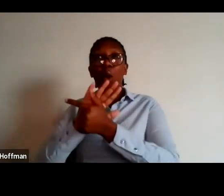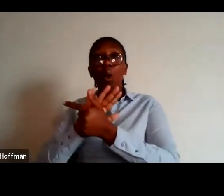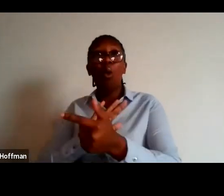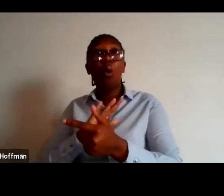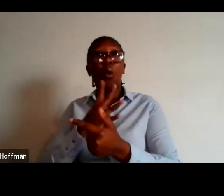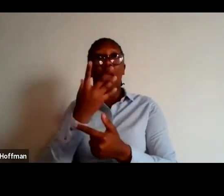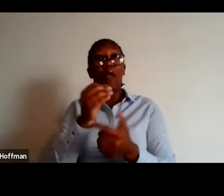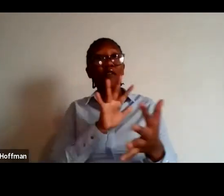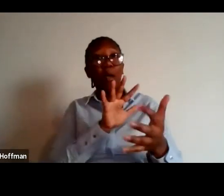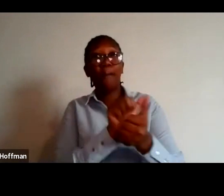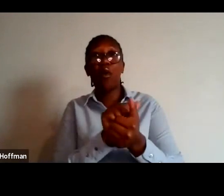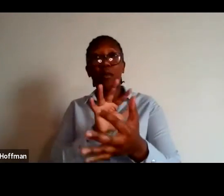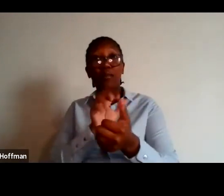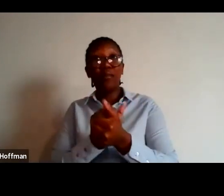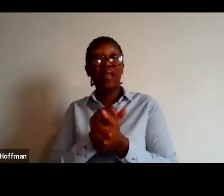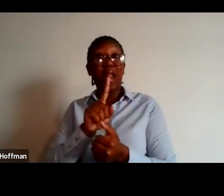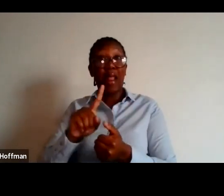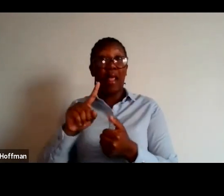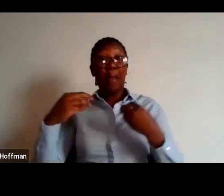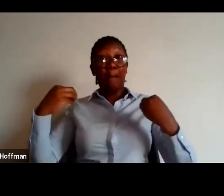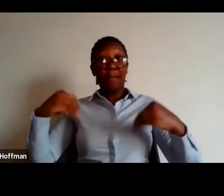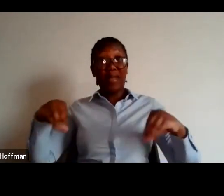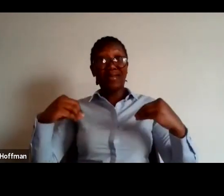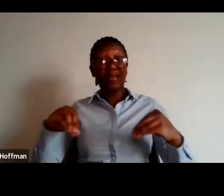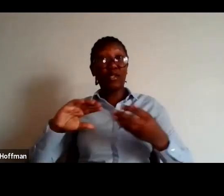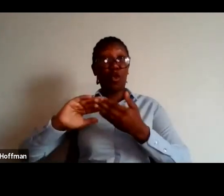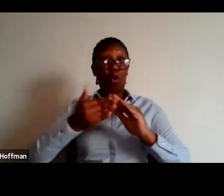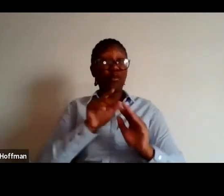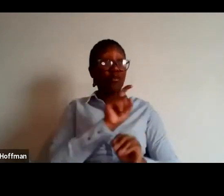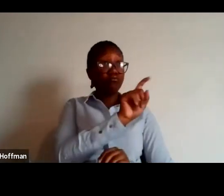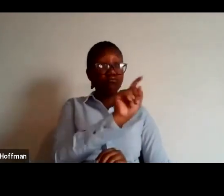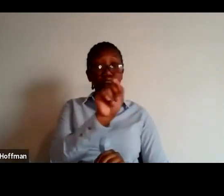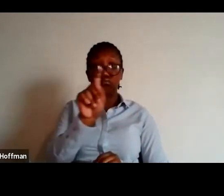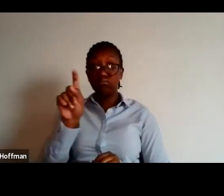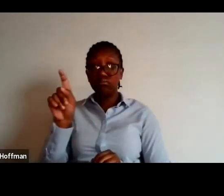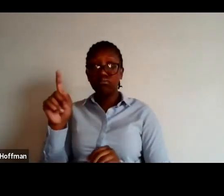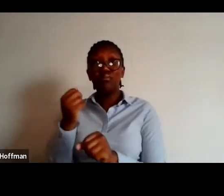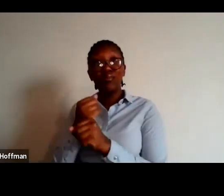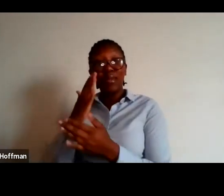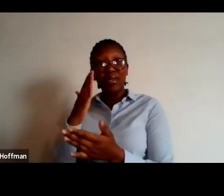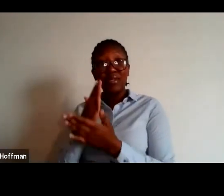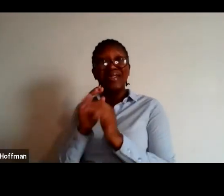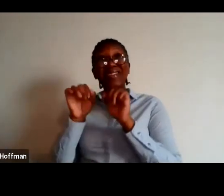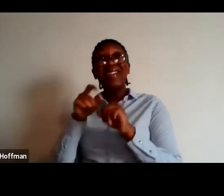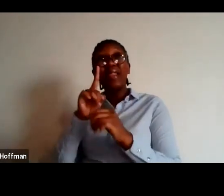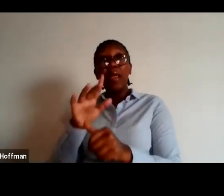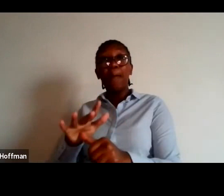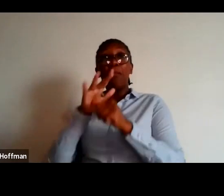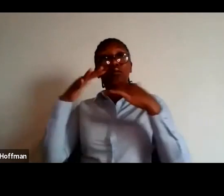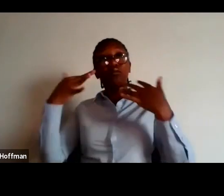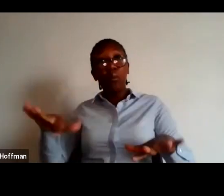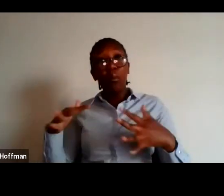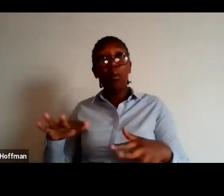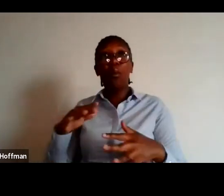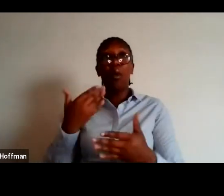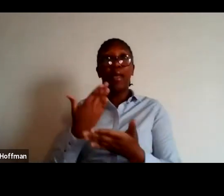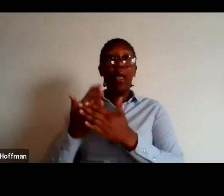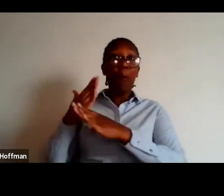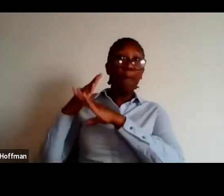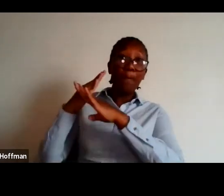partnership with the business community at large, since that is vital in tackling the negative effects